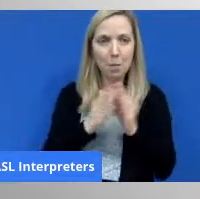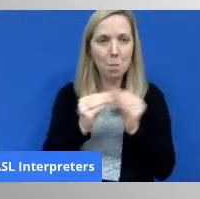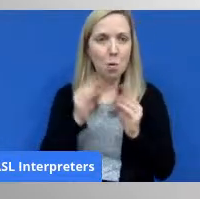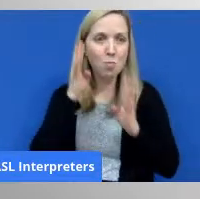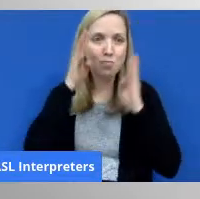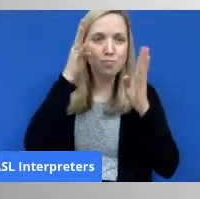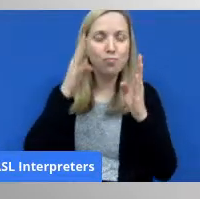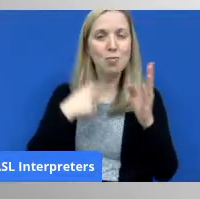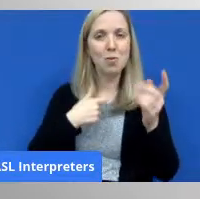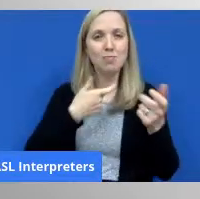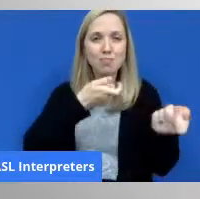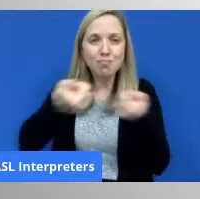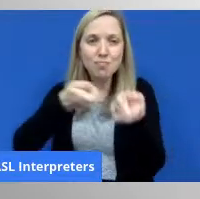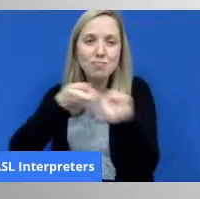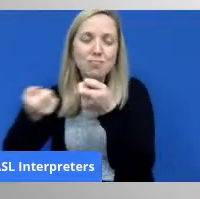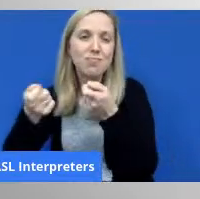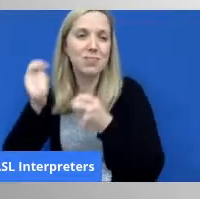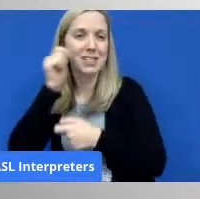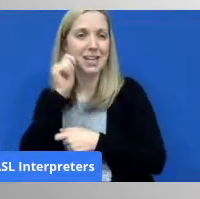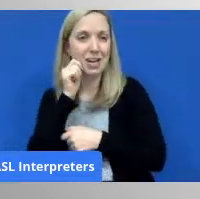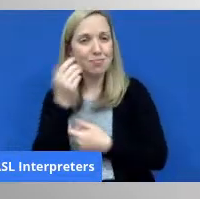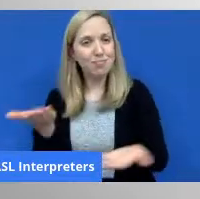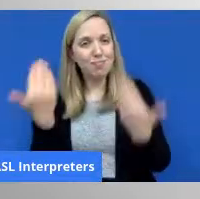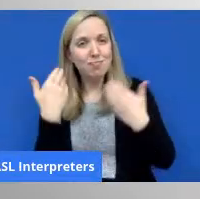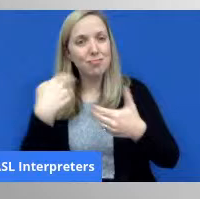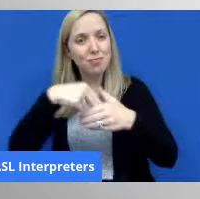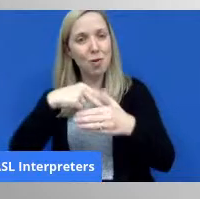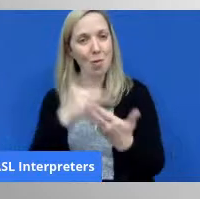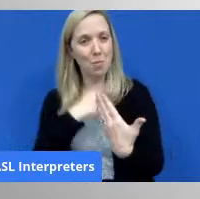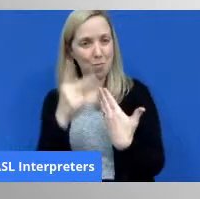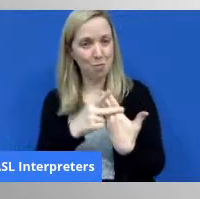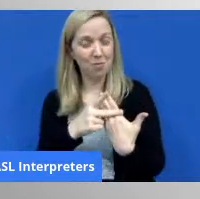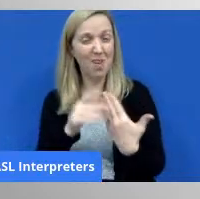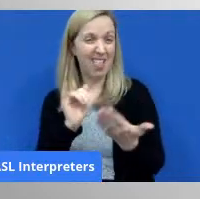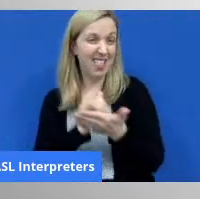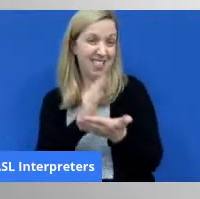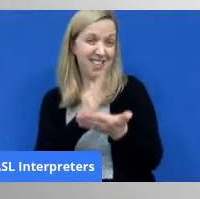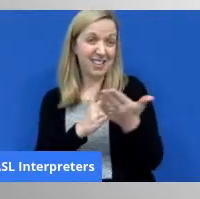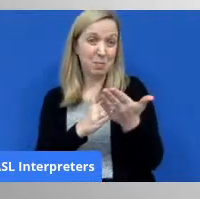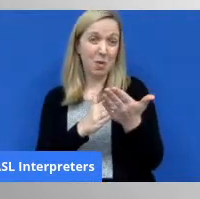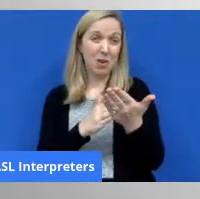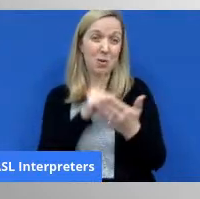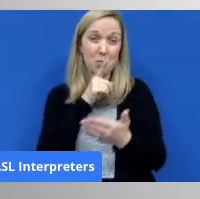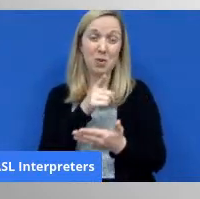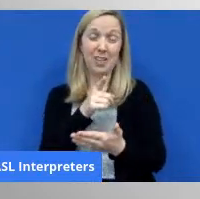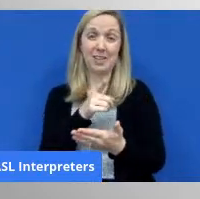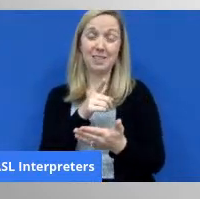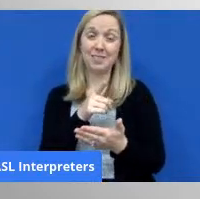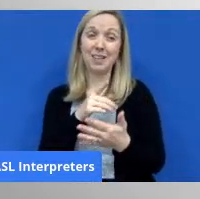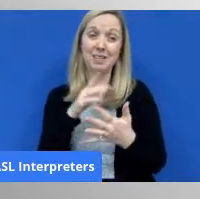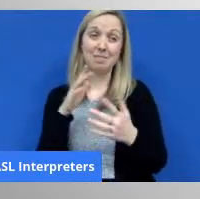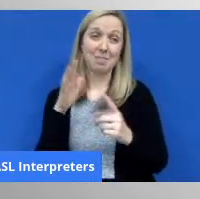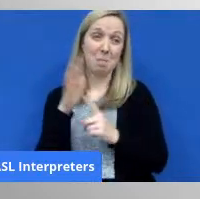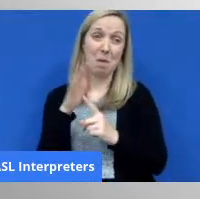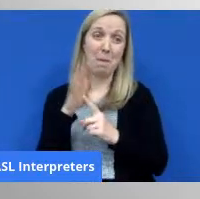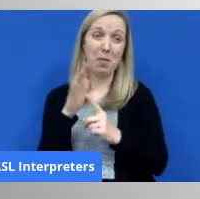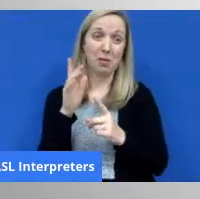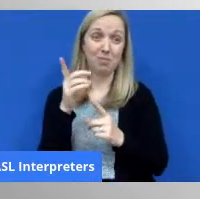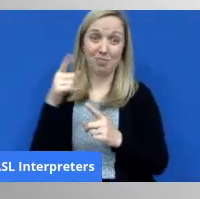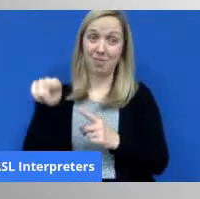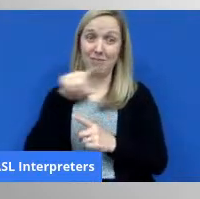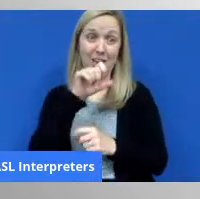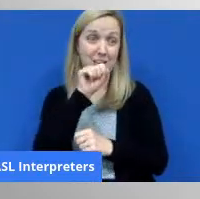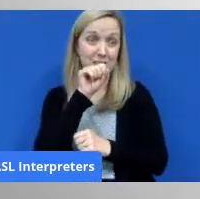teens into that program. So that is a piece of it, and a very popular piece of it, as a matter of fact. They love once the